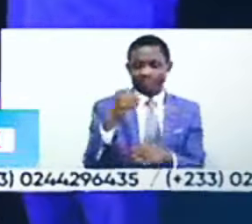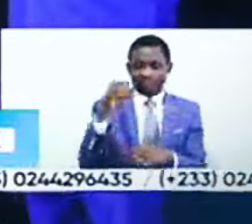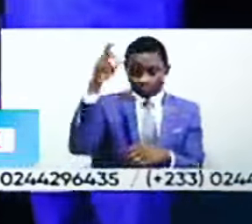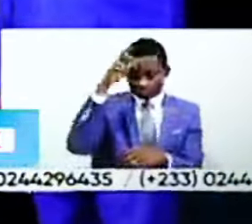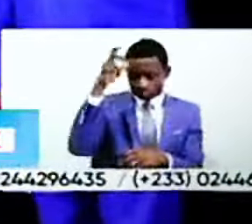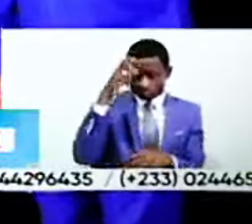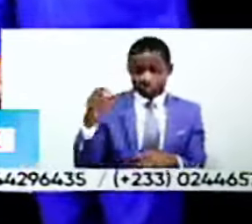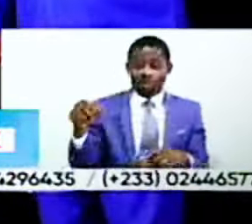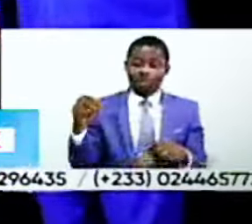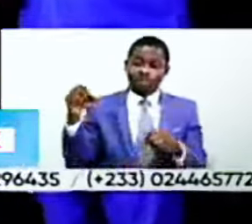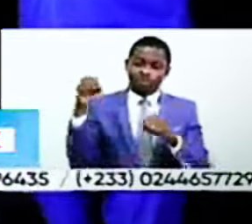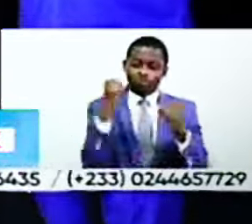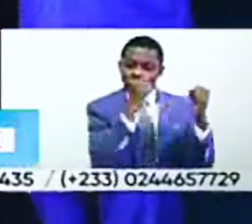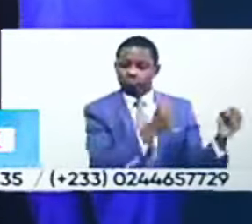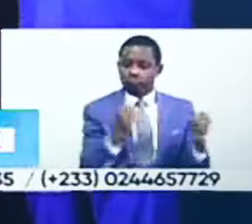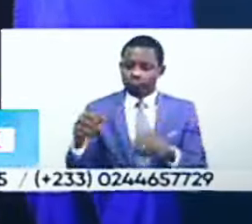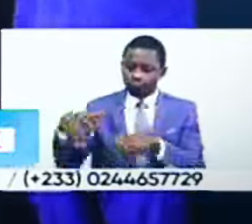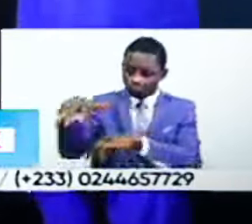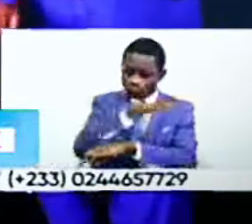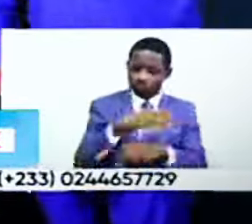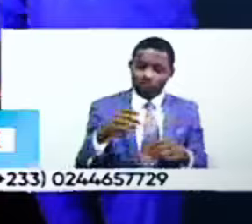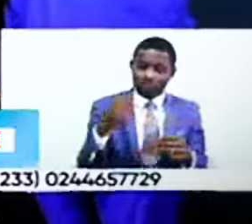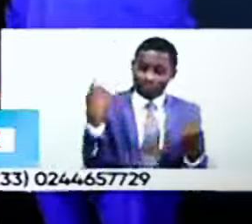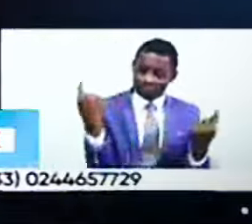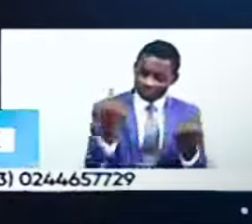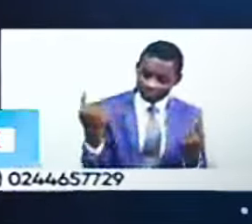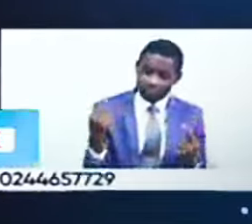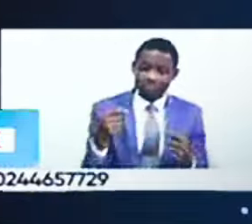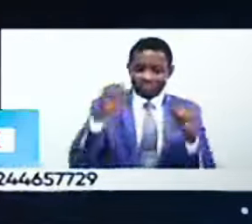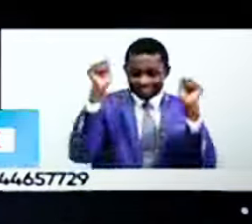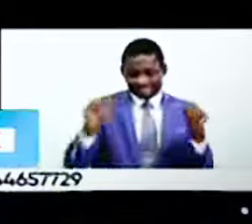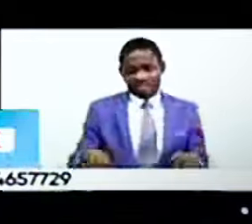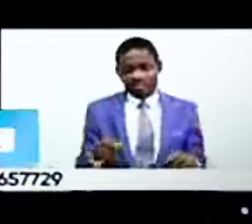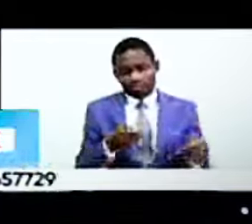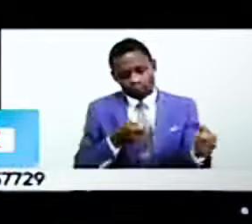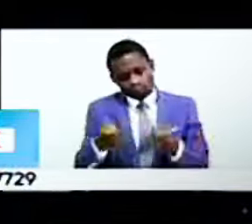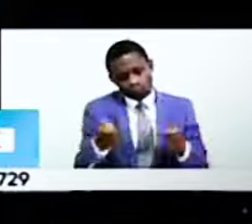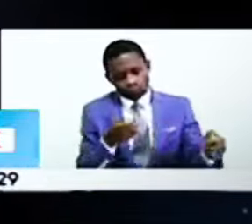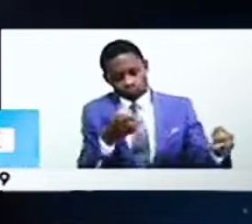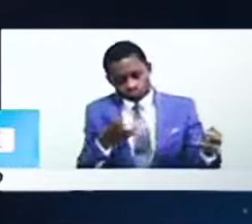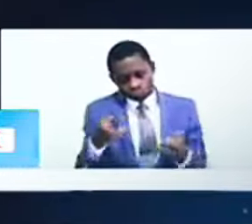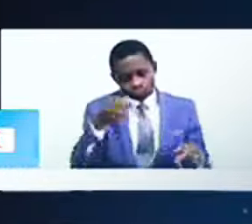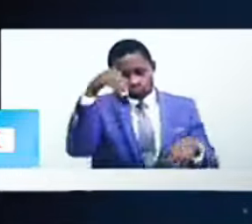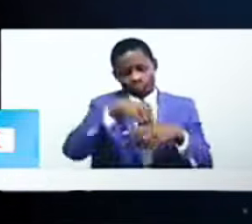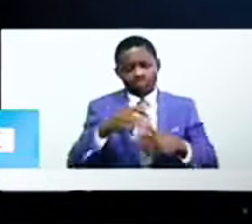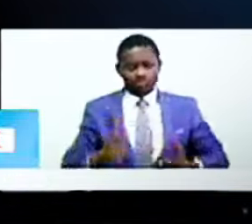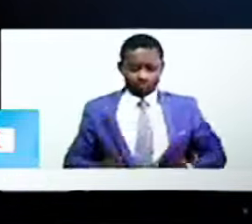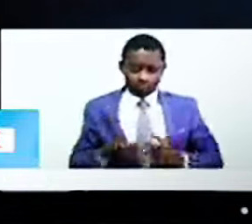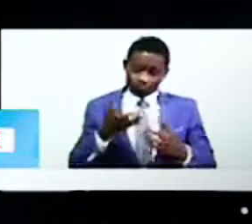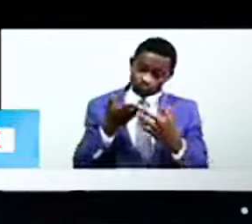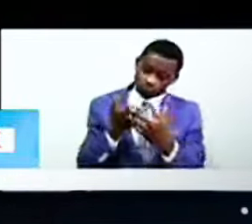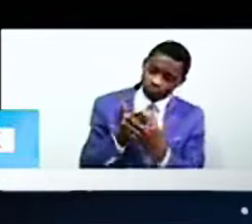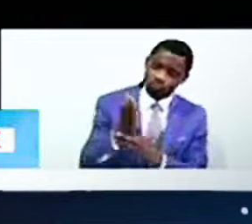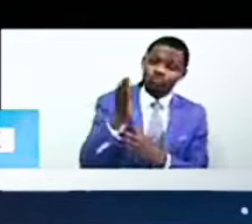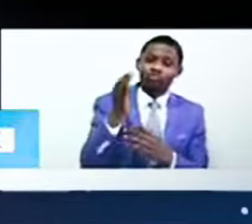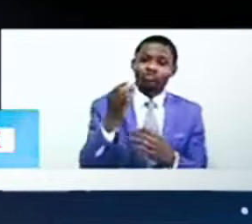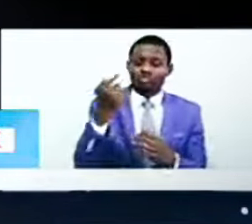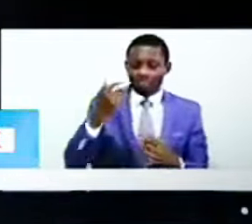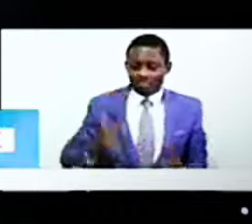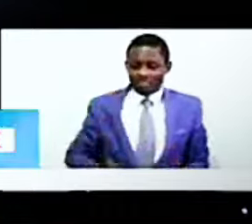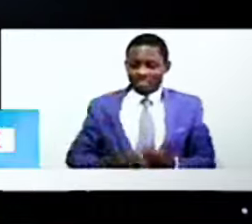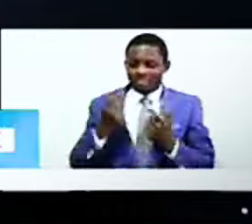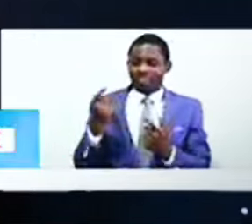is able to reign in life through the eternal spirit and the eternal